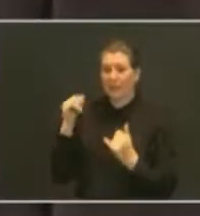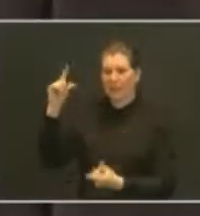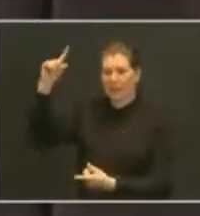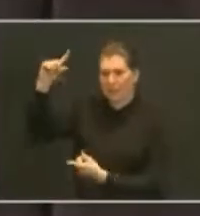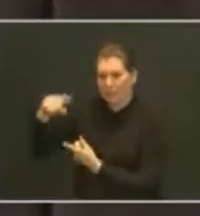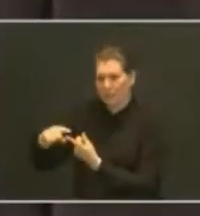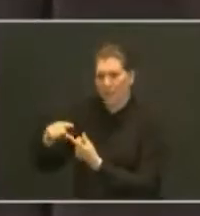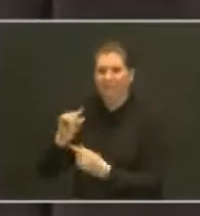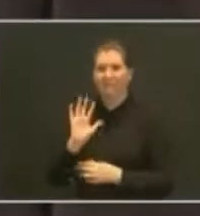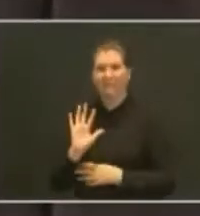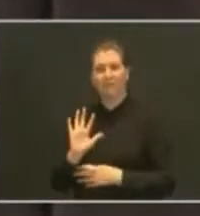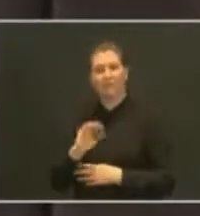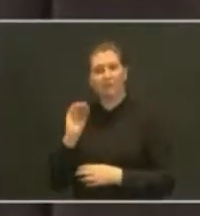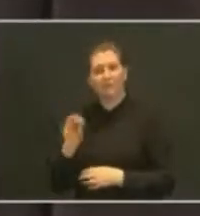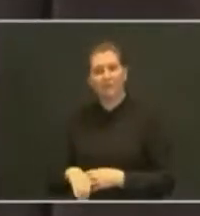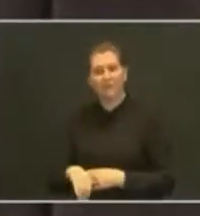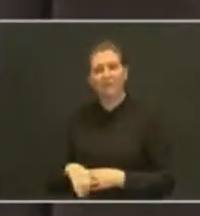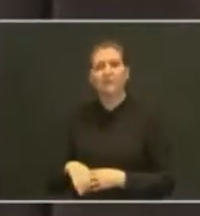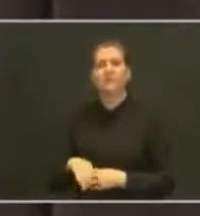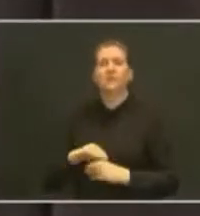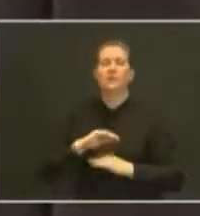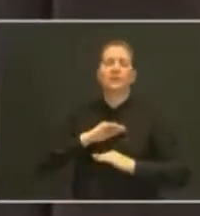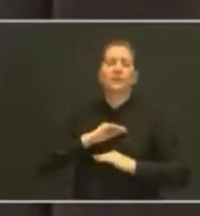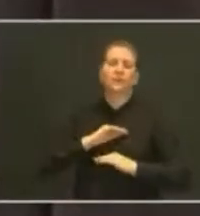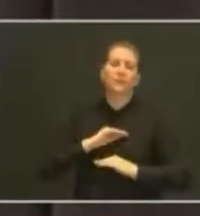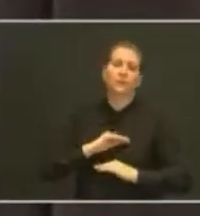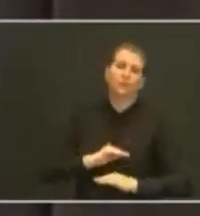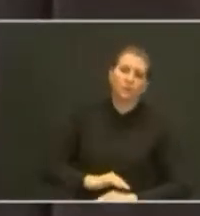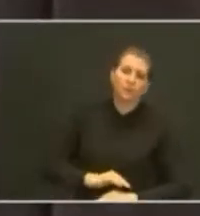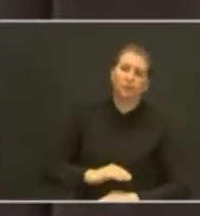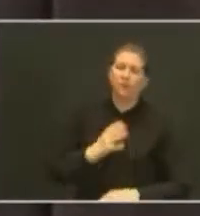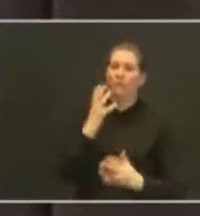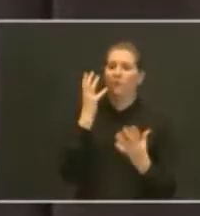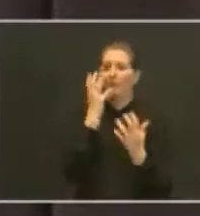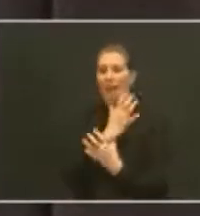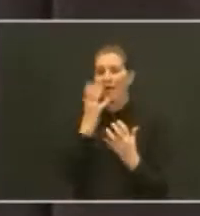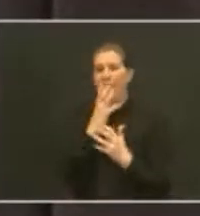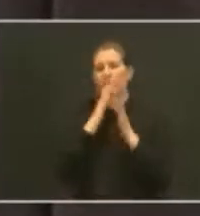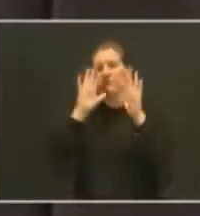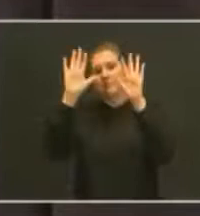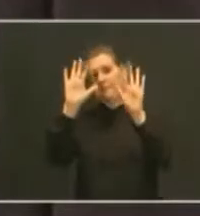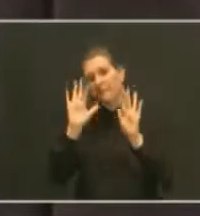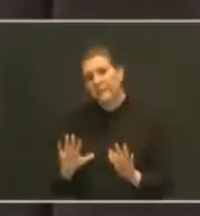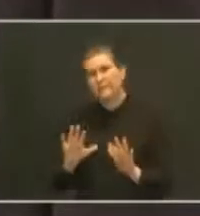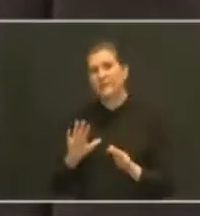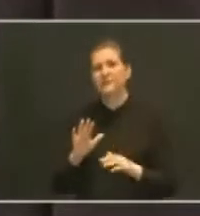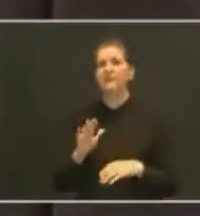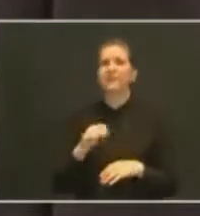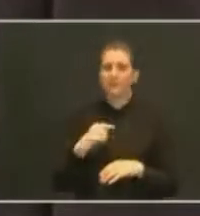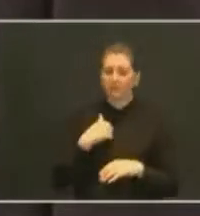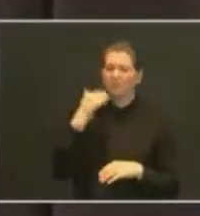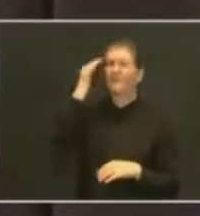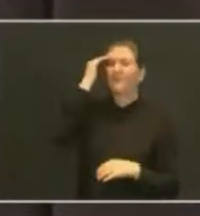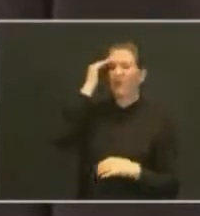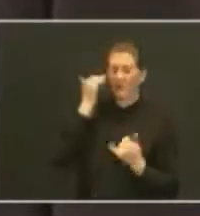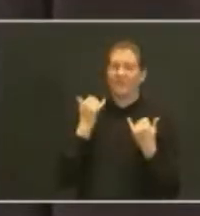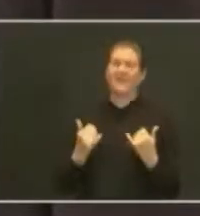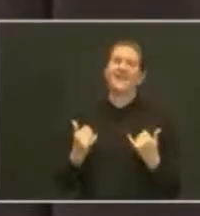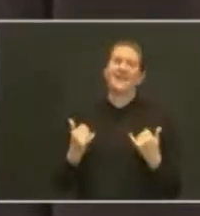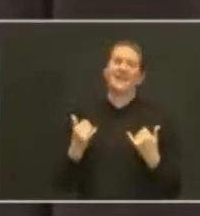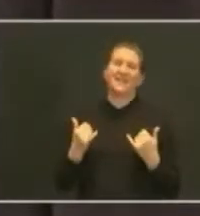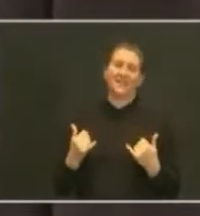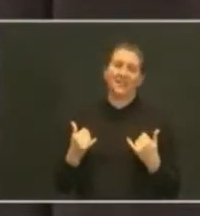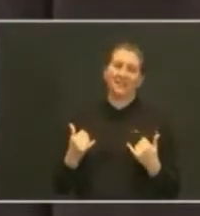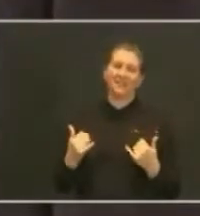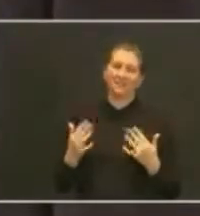5%. This is fantastic news. However, we know that we have much more work to do in some of our